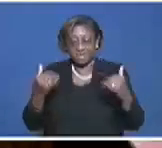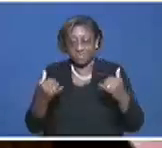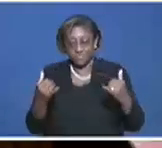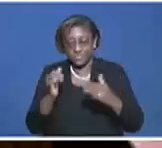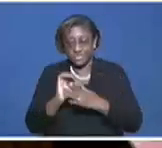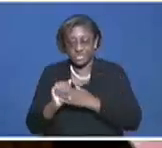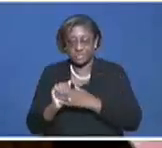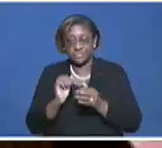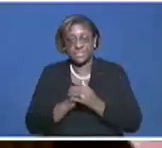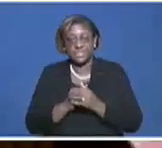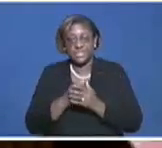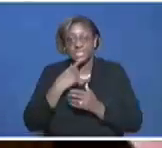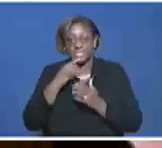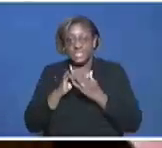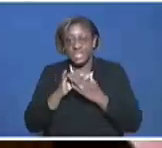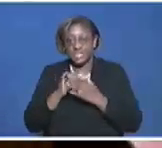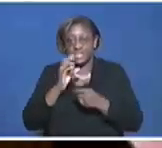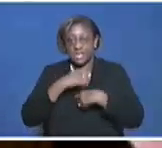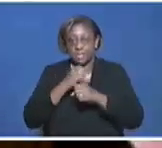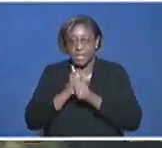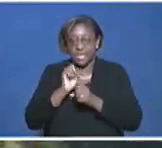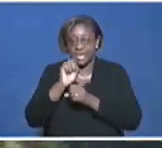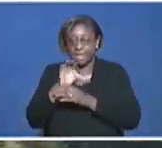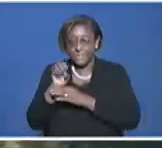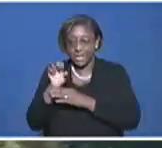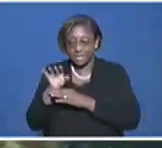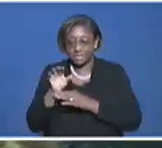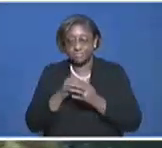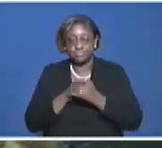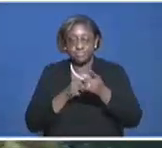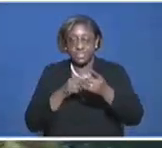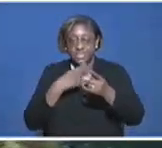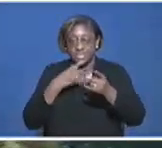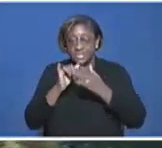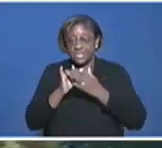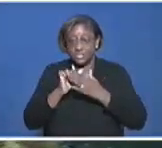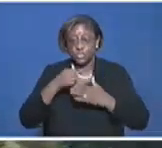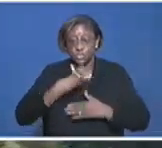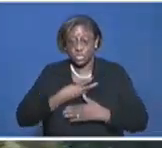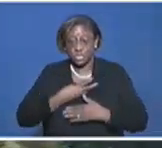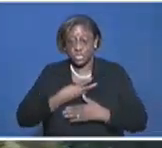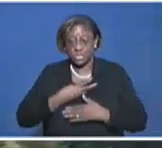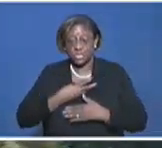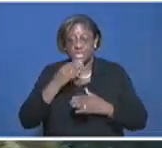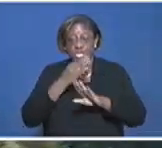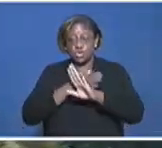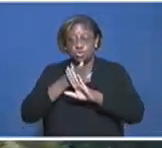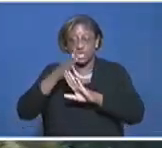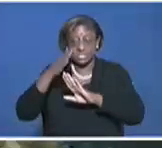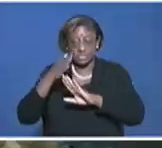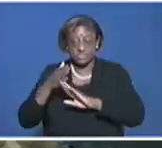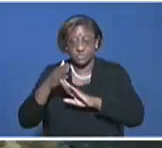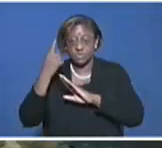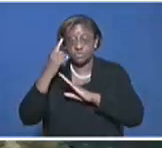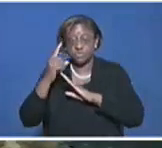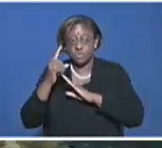of Social Services, through its efforts, is making an impact. I'm very pleased that we've been able to increase the provisions for